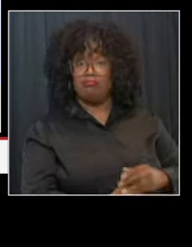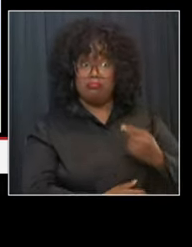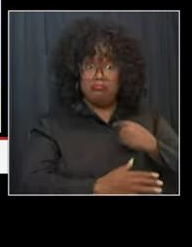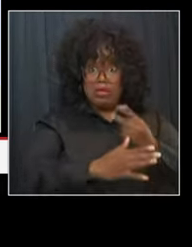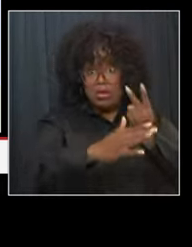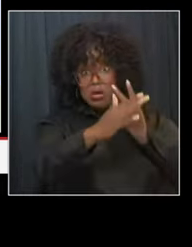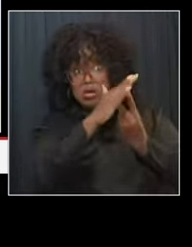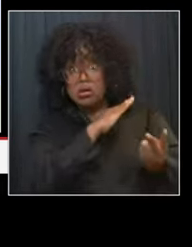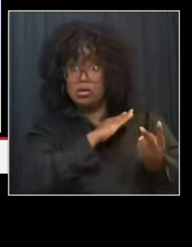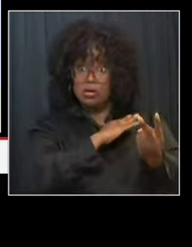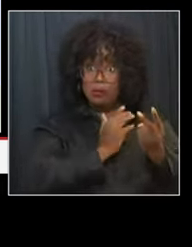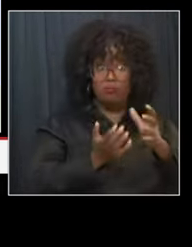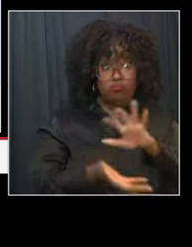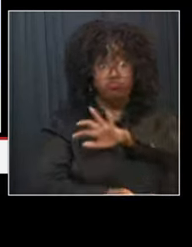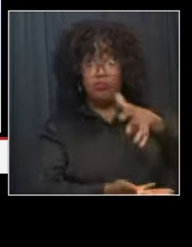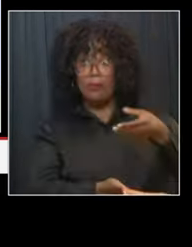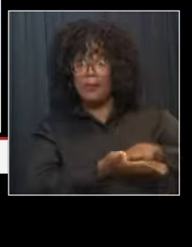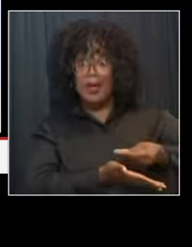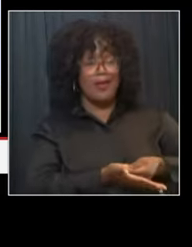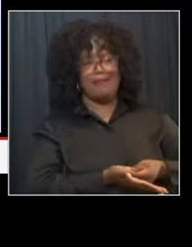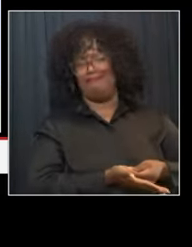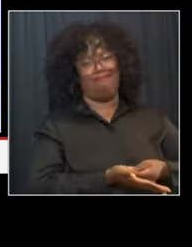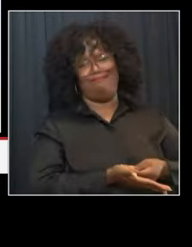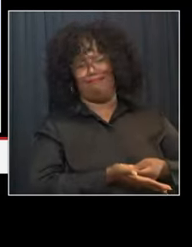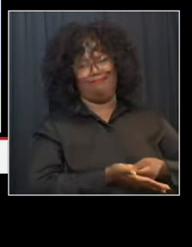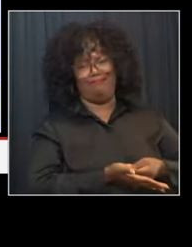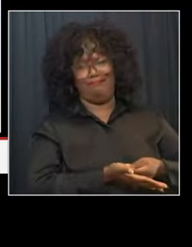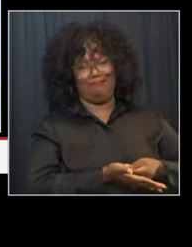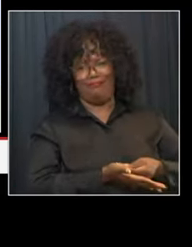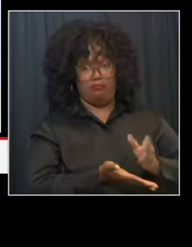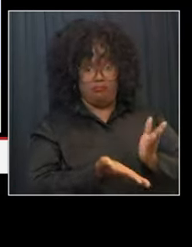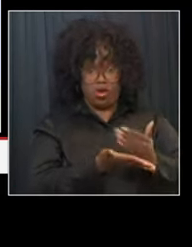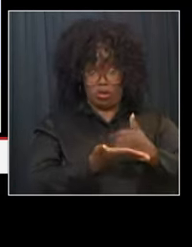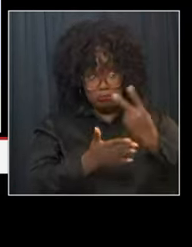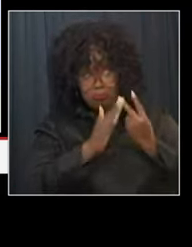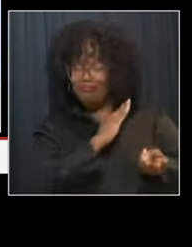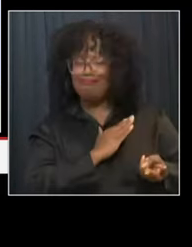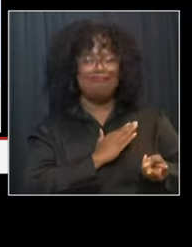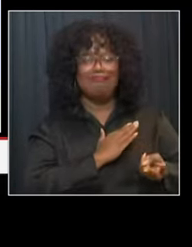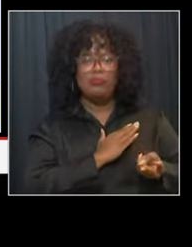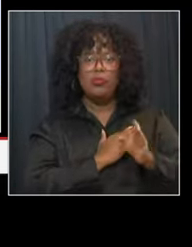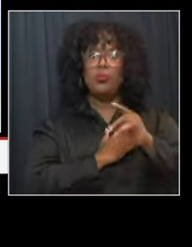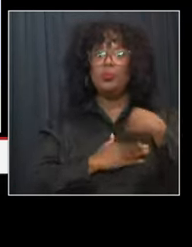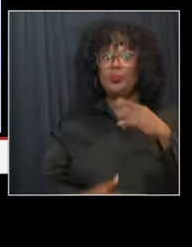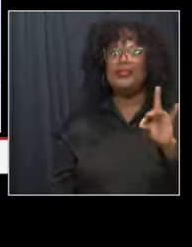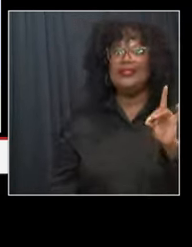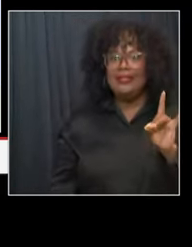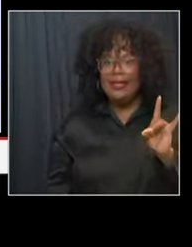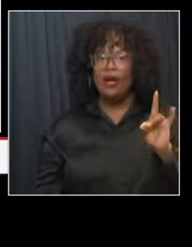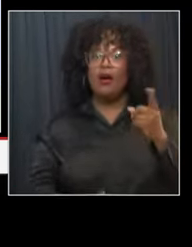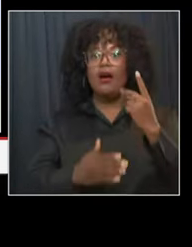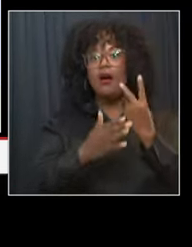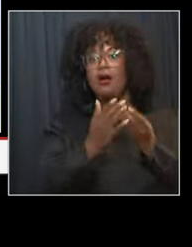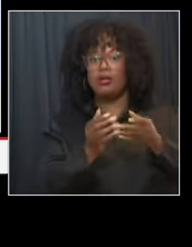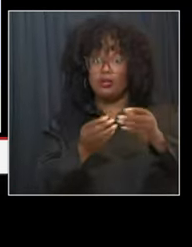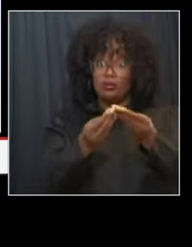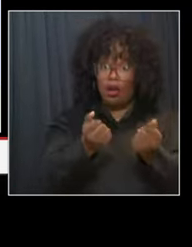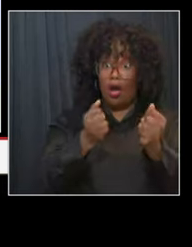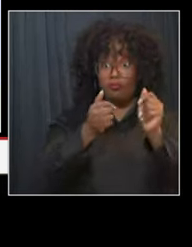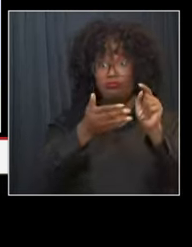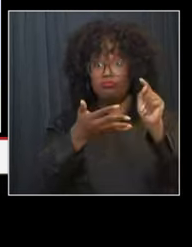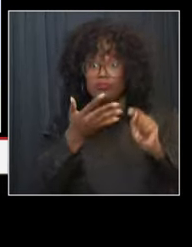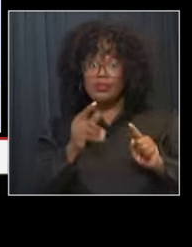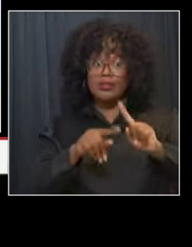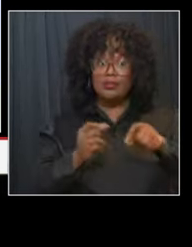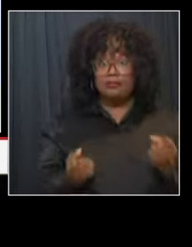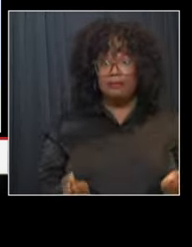see sort of on the balance sheet. So we expect to be able to solve all our spending pressures, and then the 180 to help meet